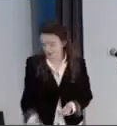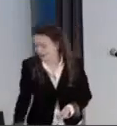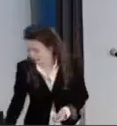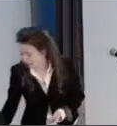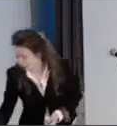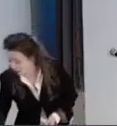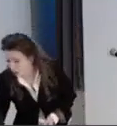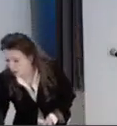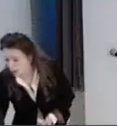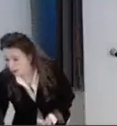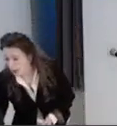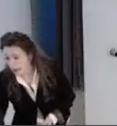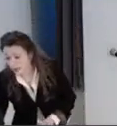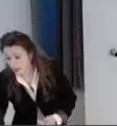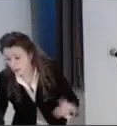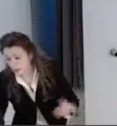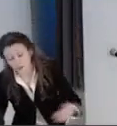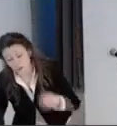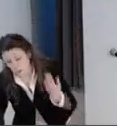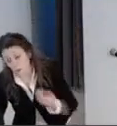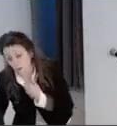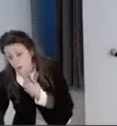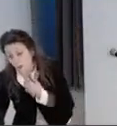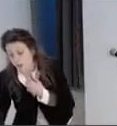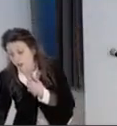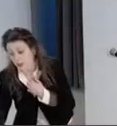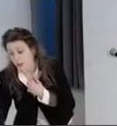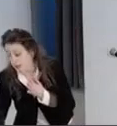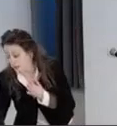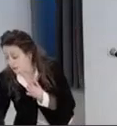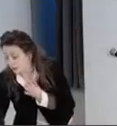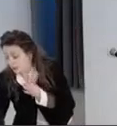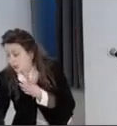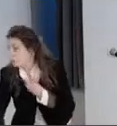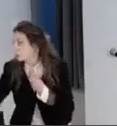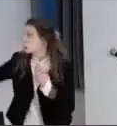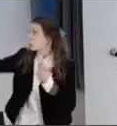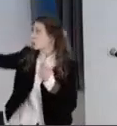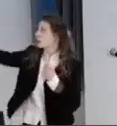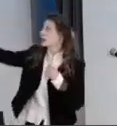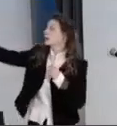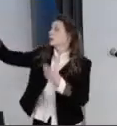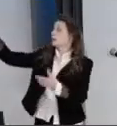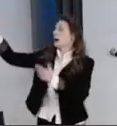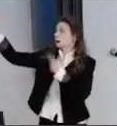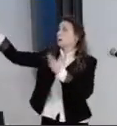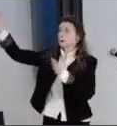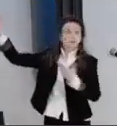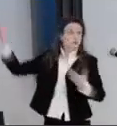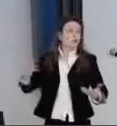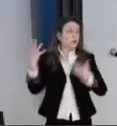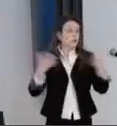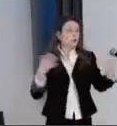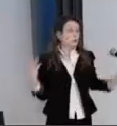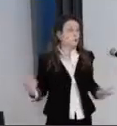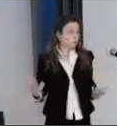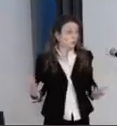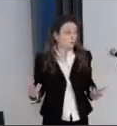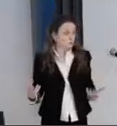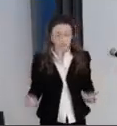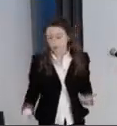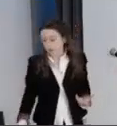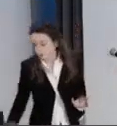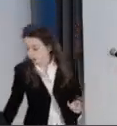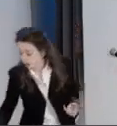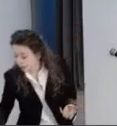yeah, that's a very good question. And also, sort of in support of what I'm saying, is that so not only there might be these associations that you've